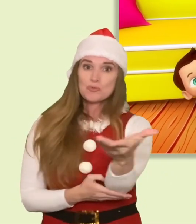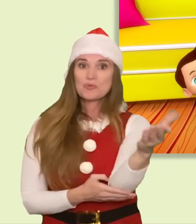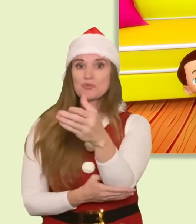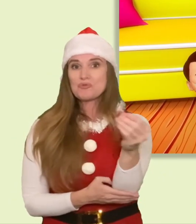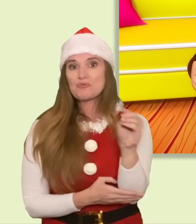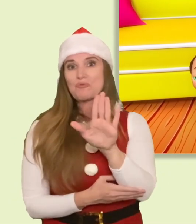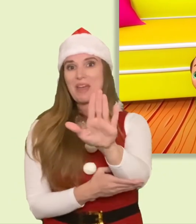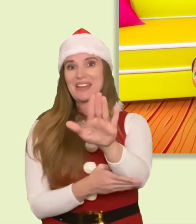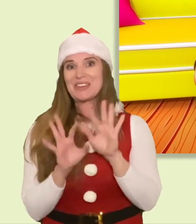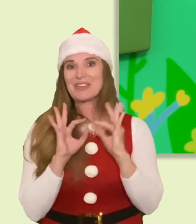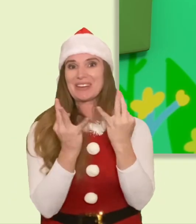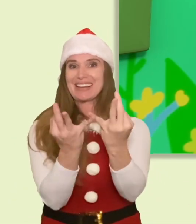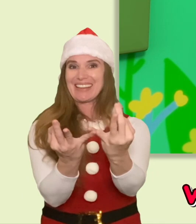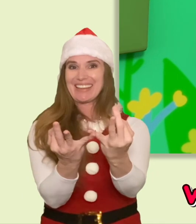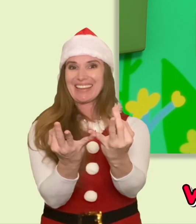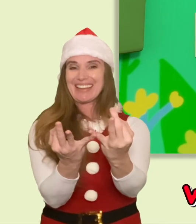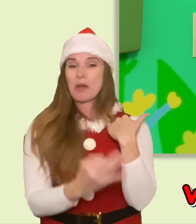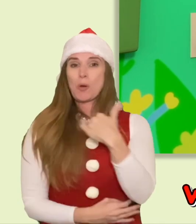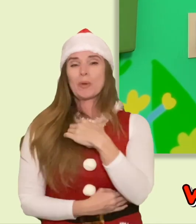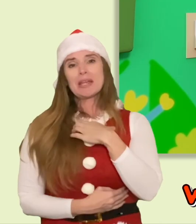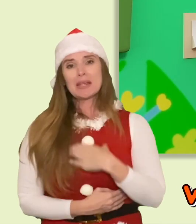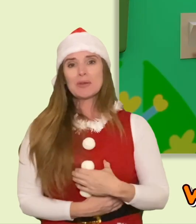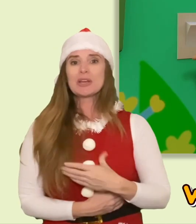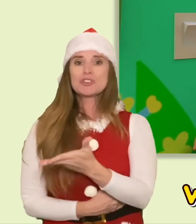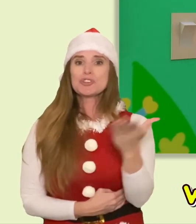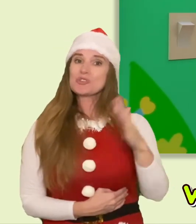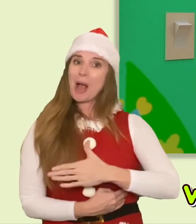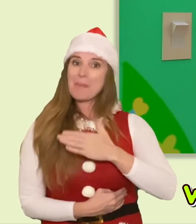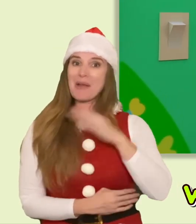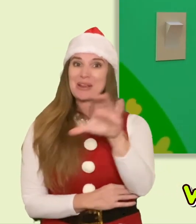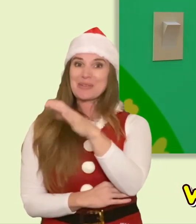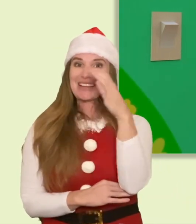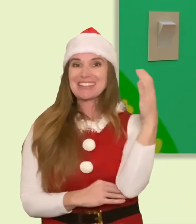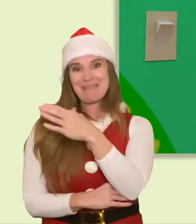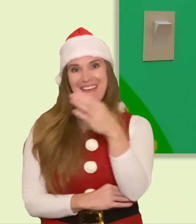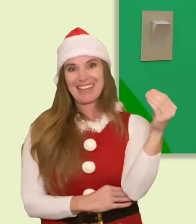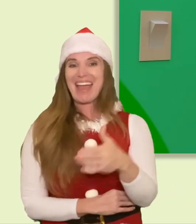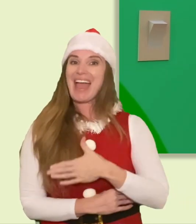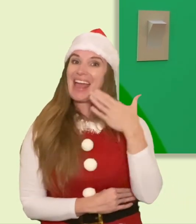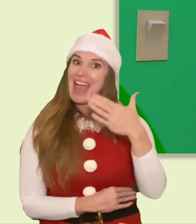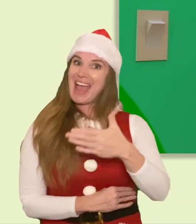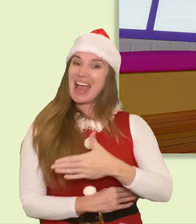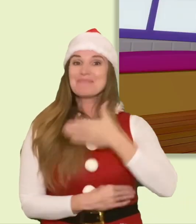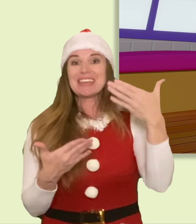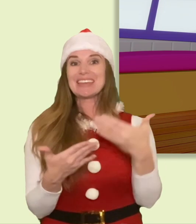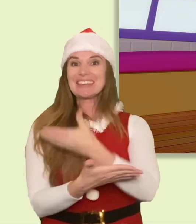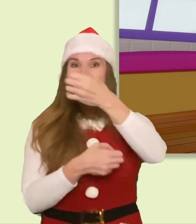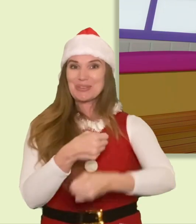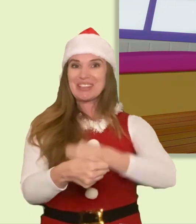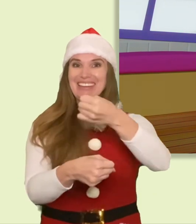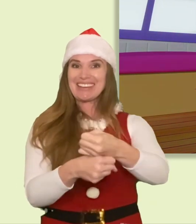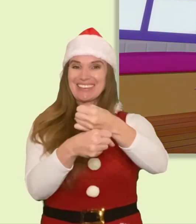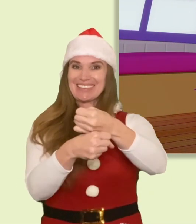to you and your kin. We wish you a Merry Christmas and a Happy